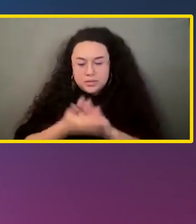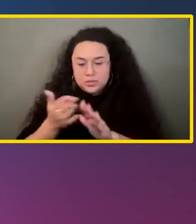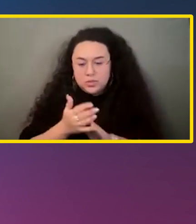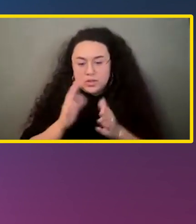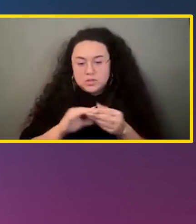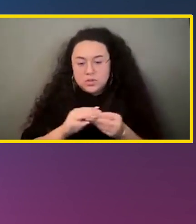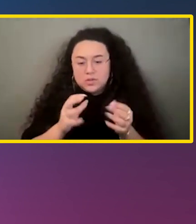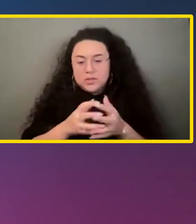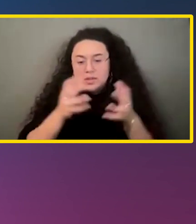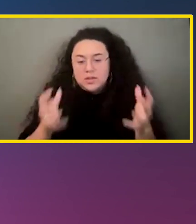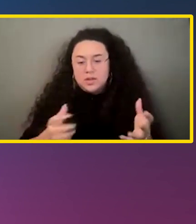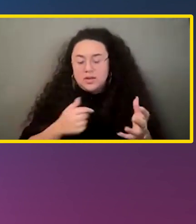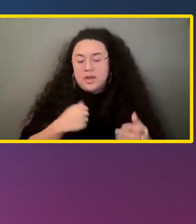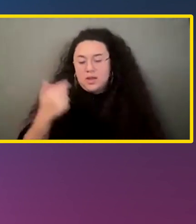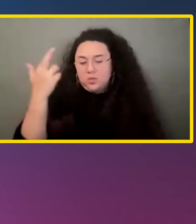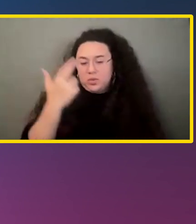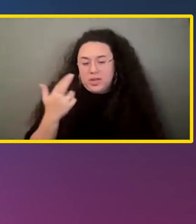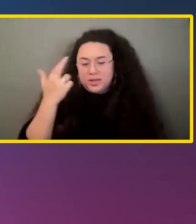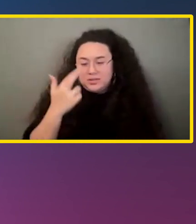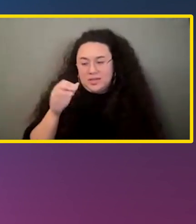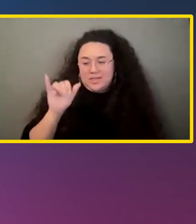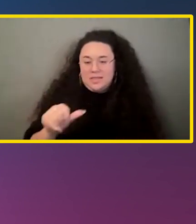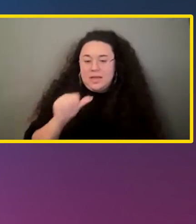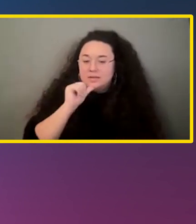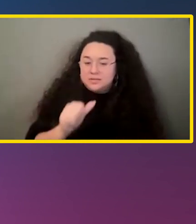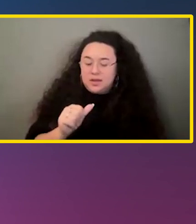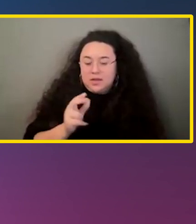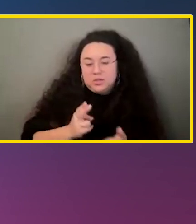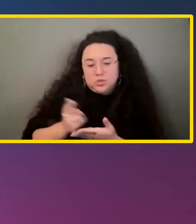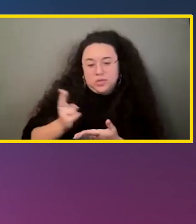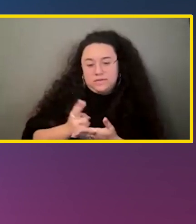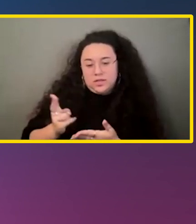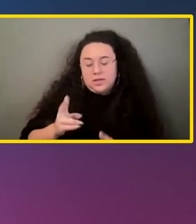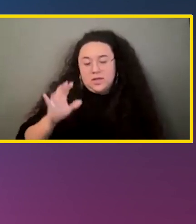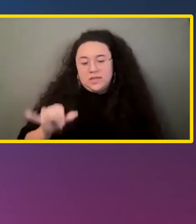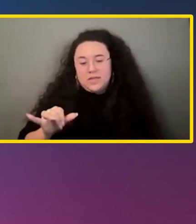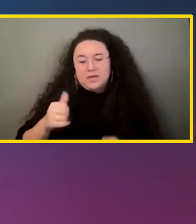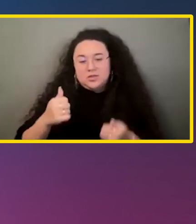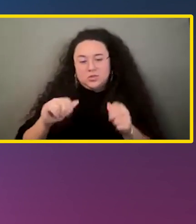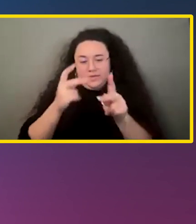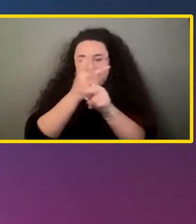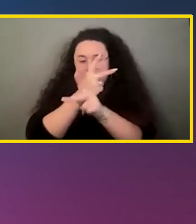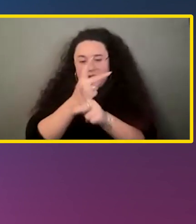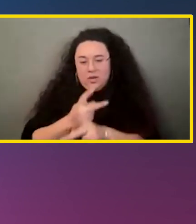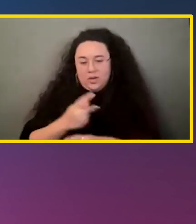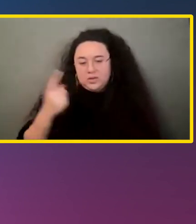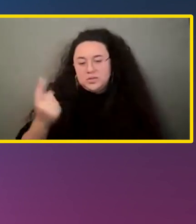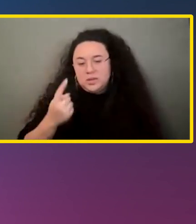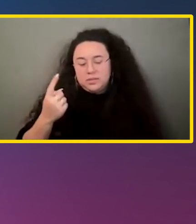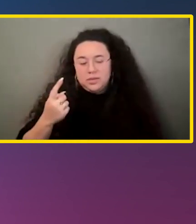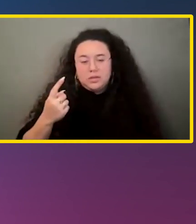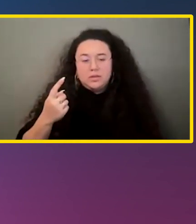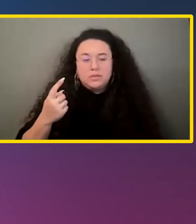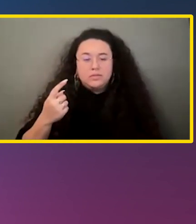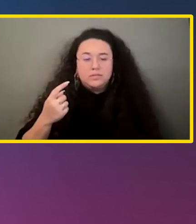lot. And I realized that is not being truthful. That is mining out something that